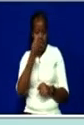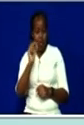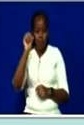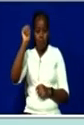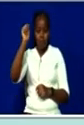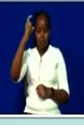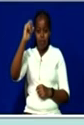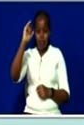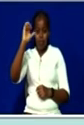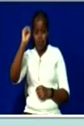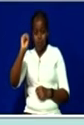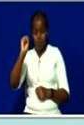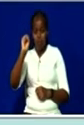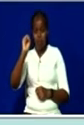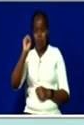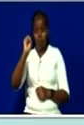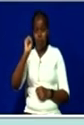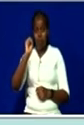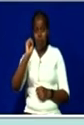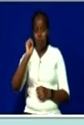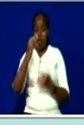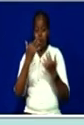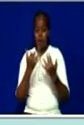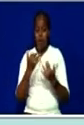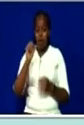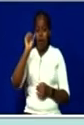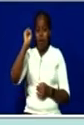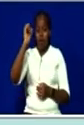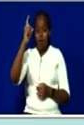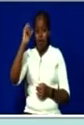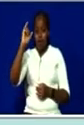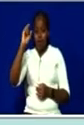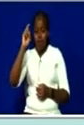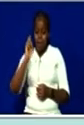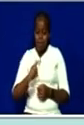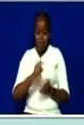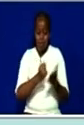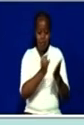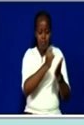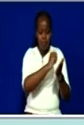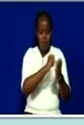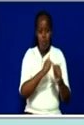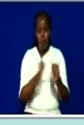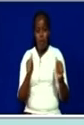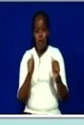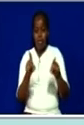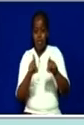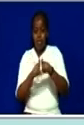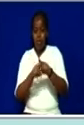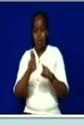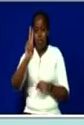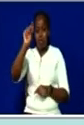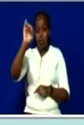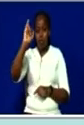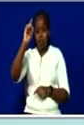to check on the axis. So the axis must be well labeled and units correctly shown. For